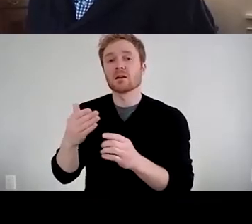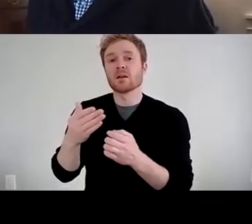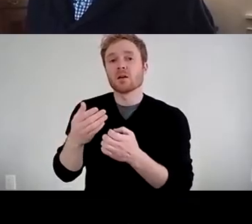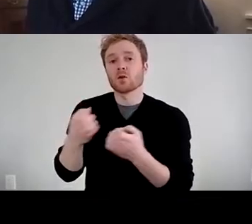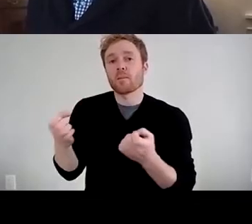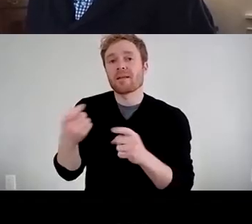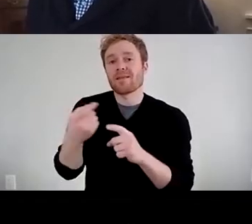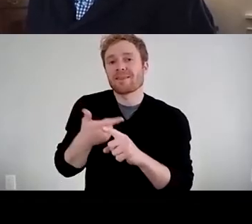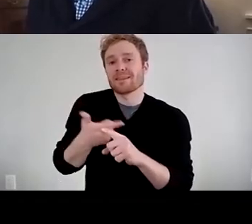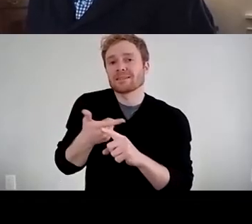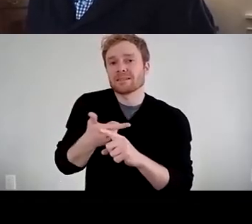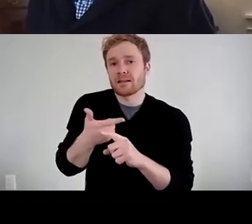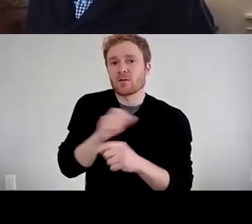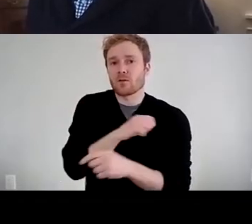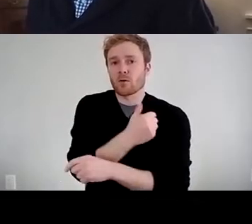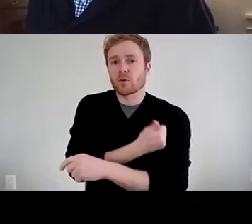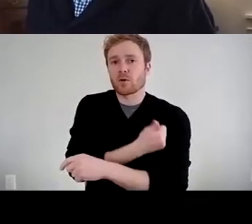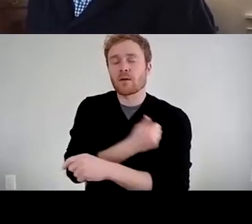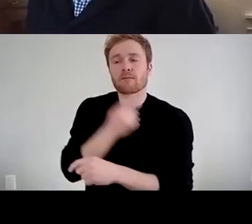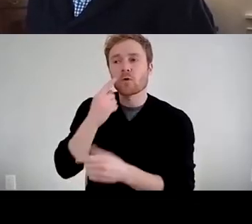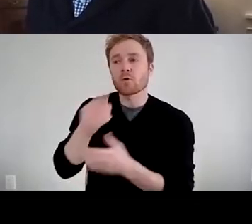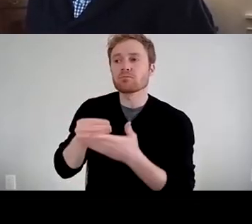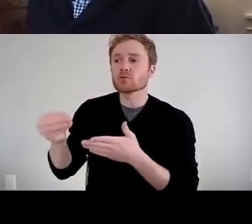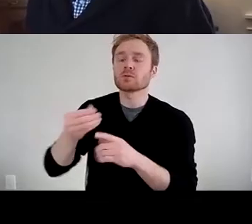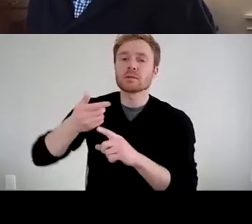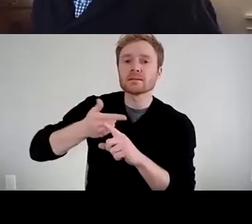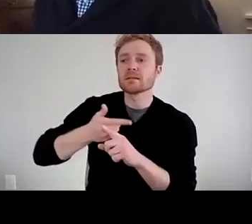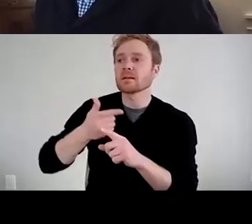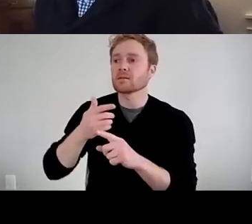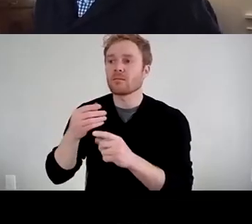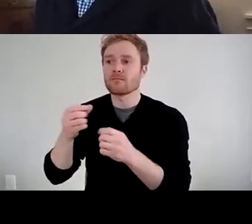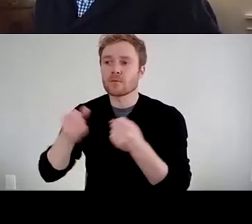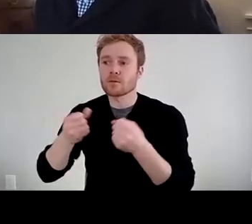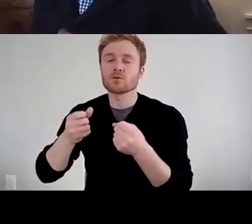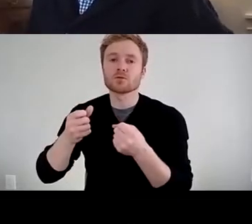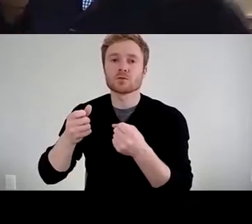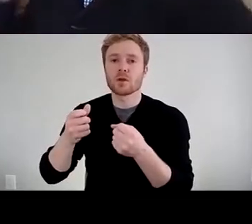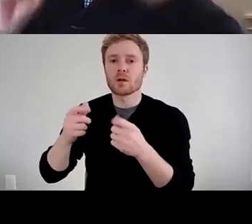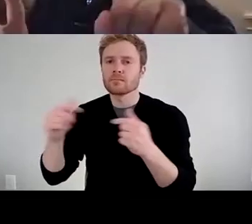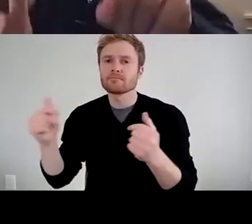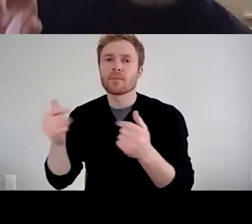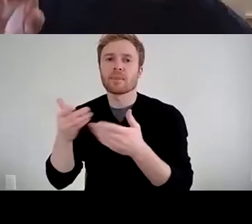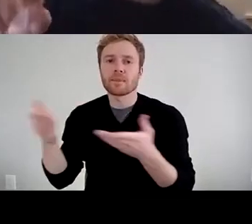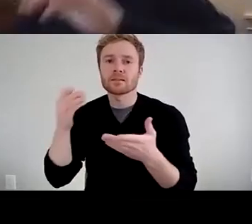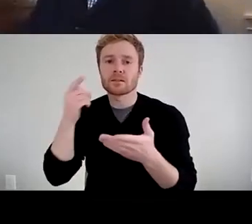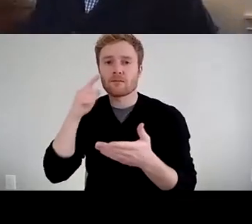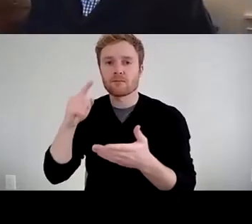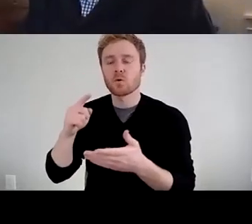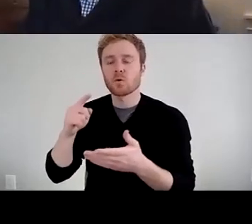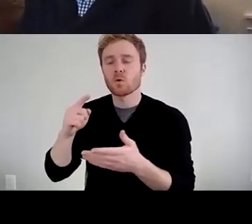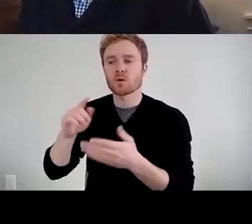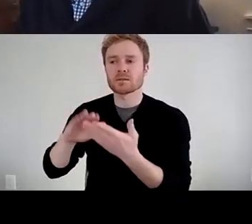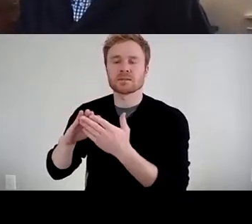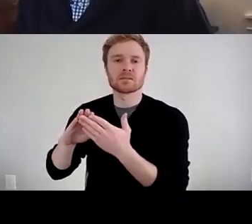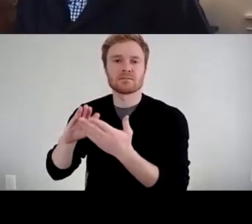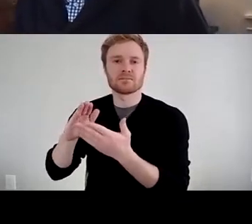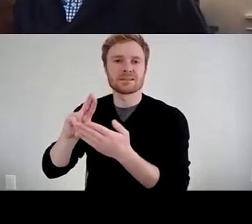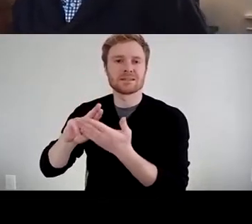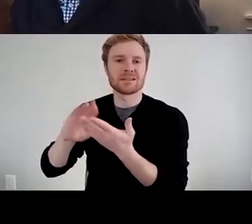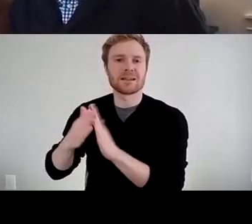Bill 1042, resolution authorizing a corporation agreement providing for the transfer of funds not to